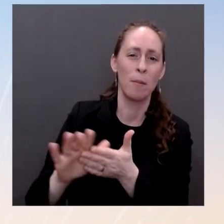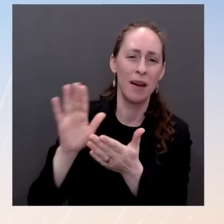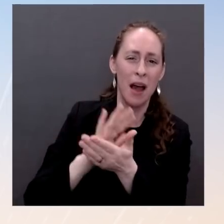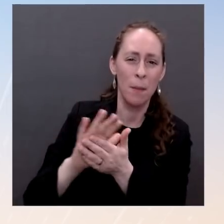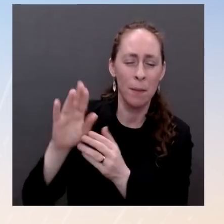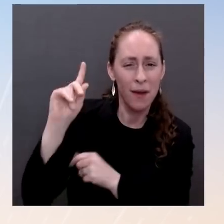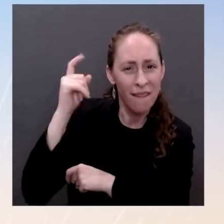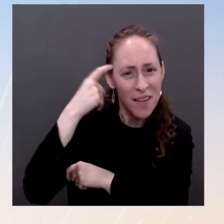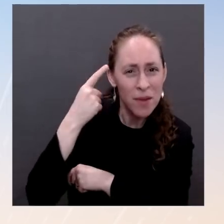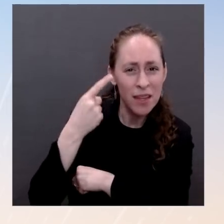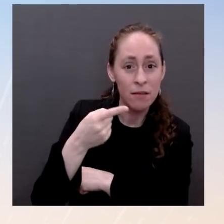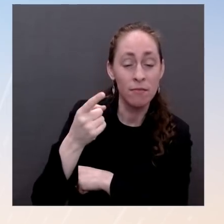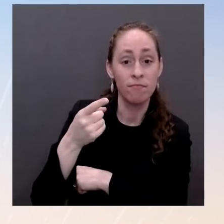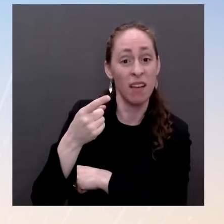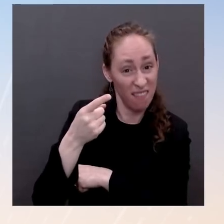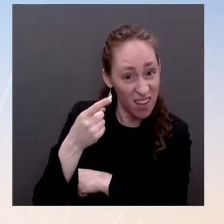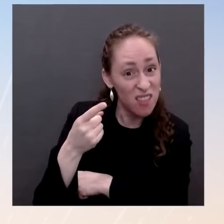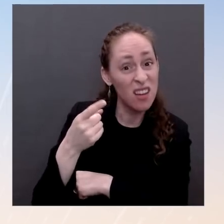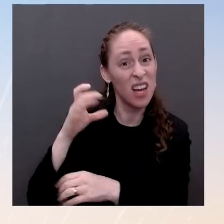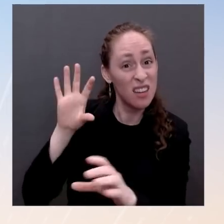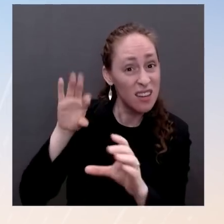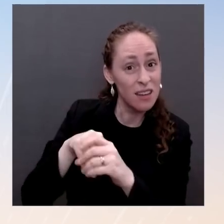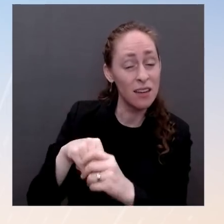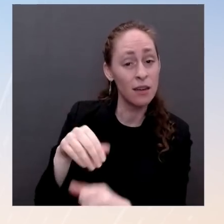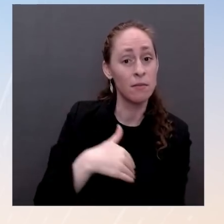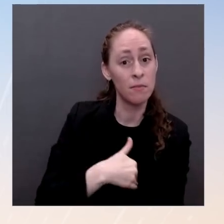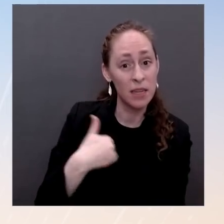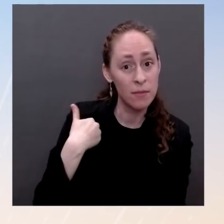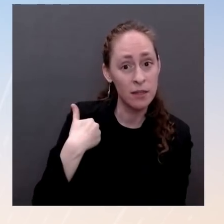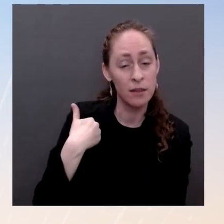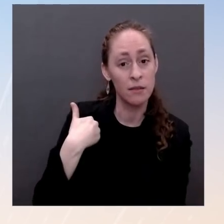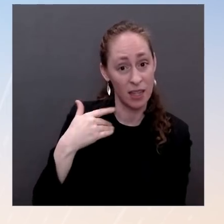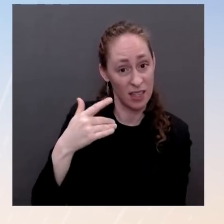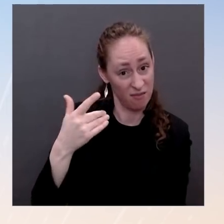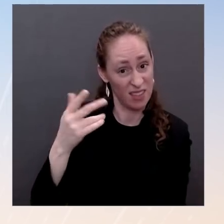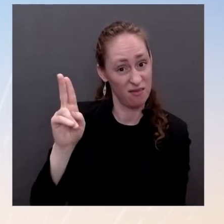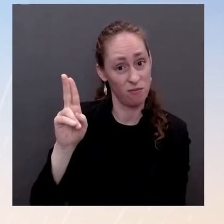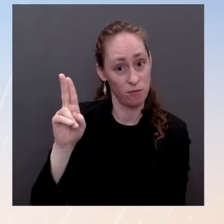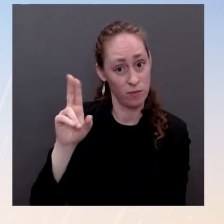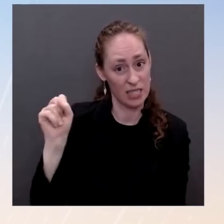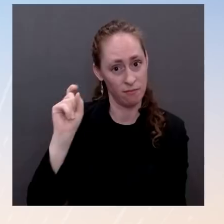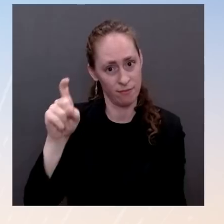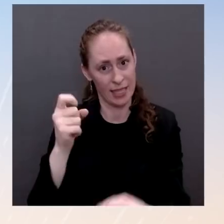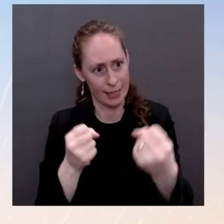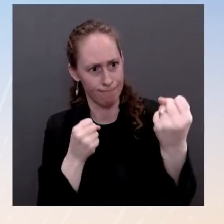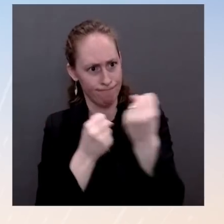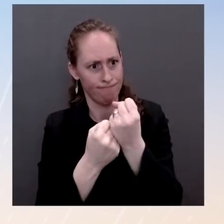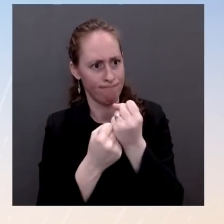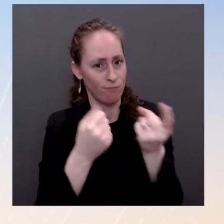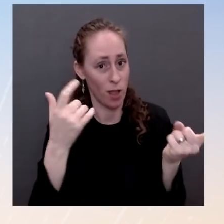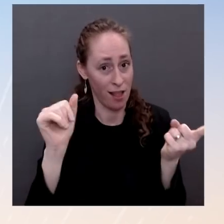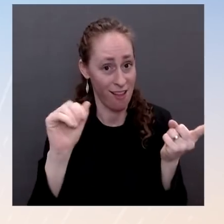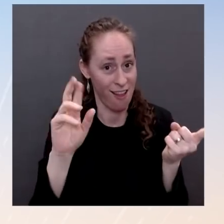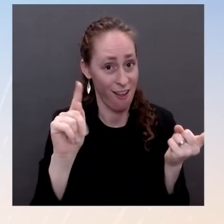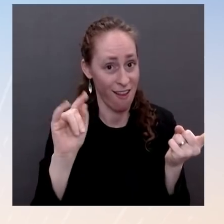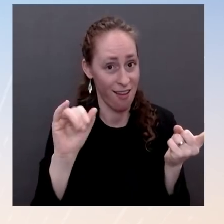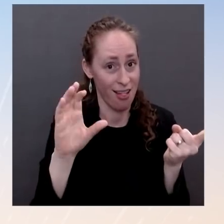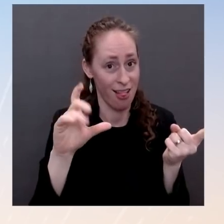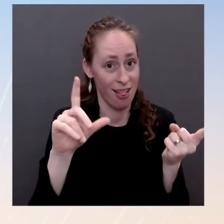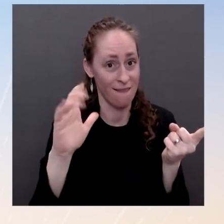any discussion among NATO allies about, you know, how significant it would be if Zelensky were